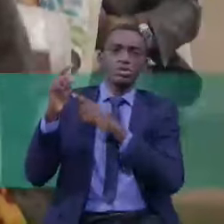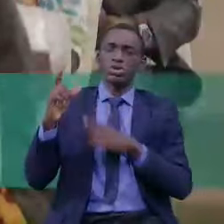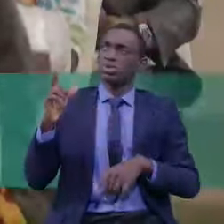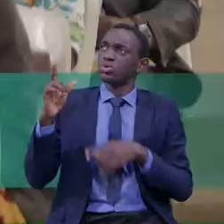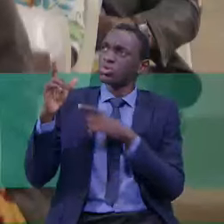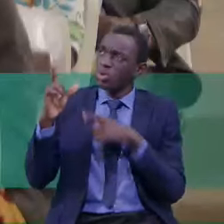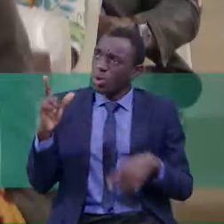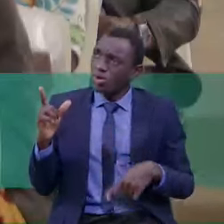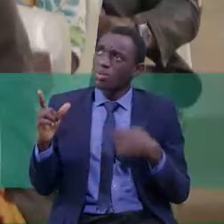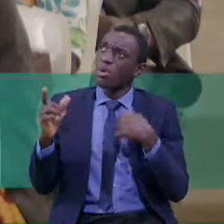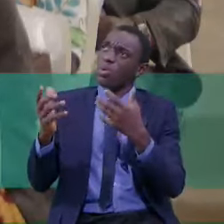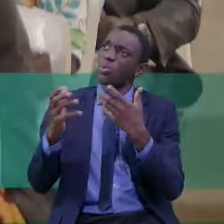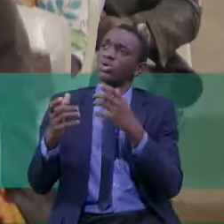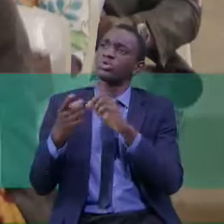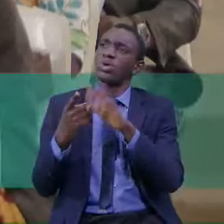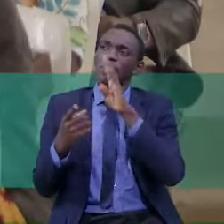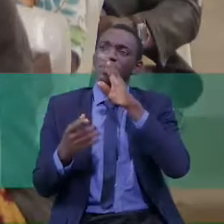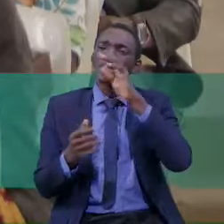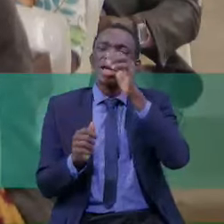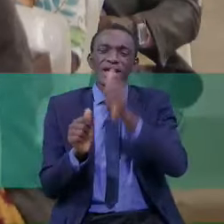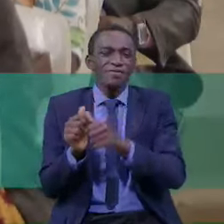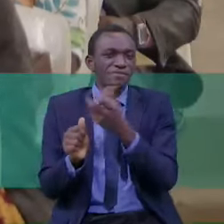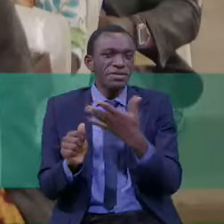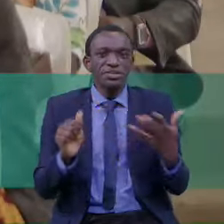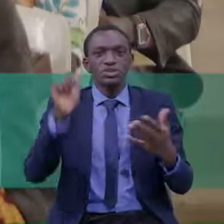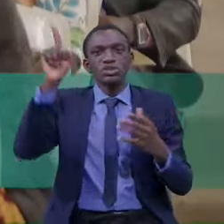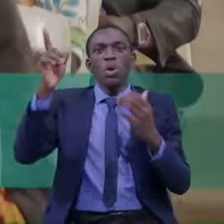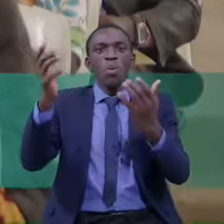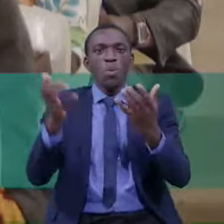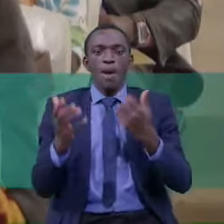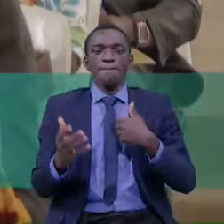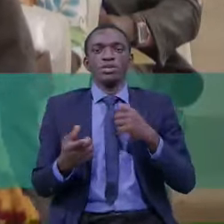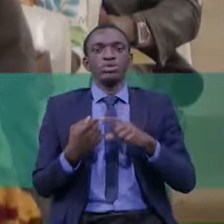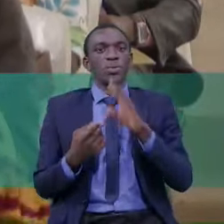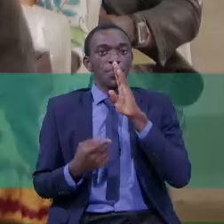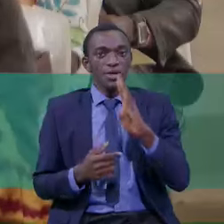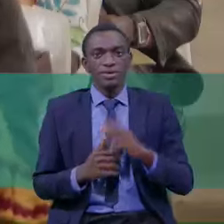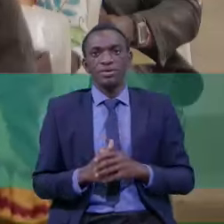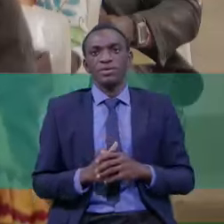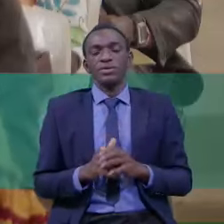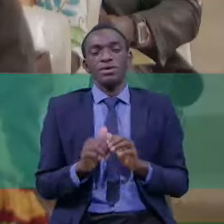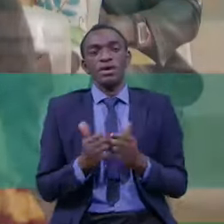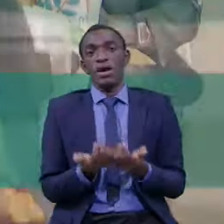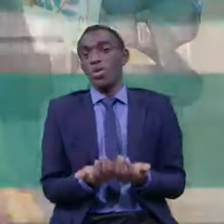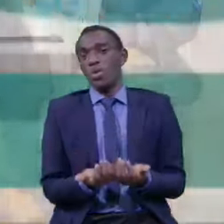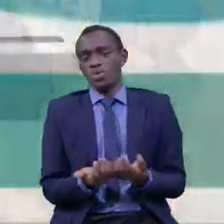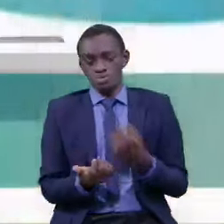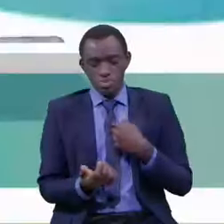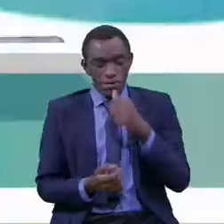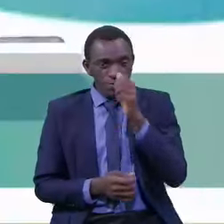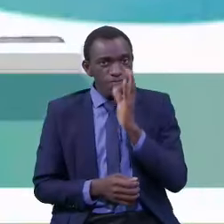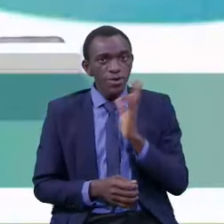everything God wants me to be. How do I do that? By fasting 40 days?